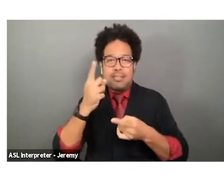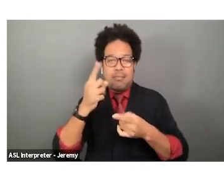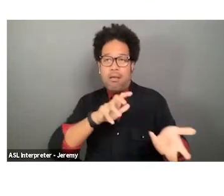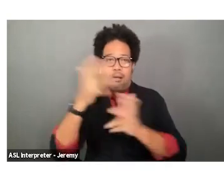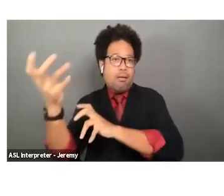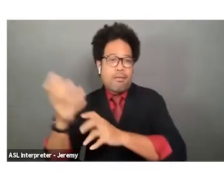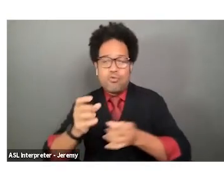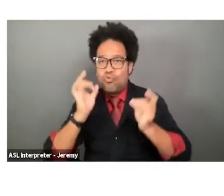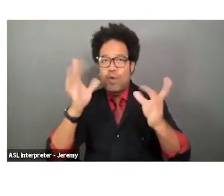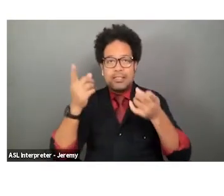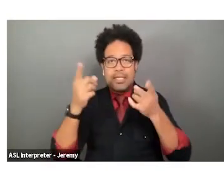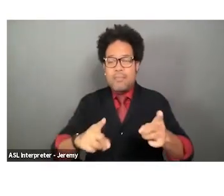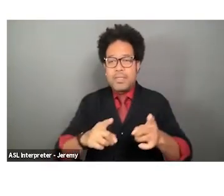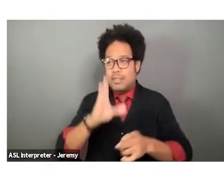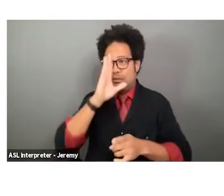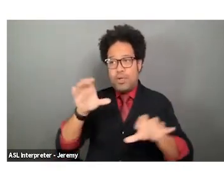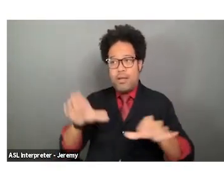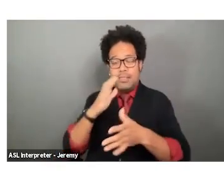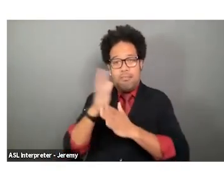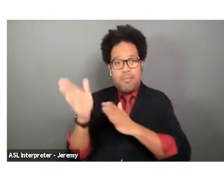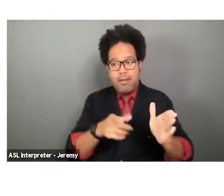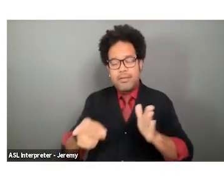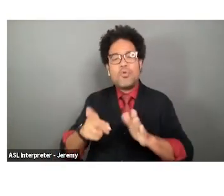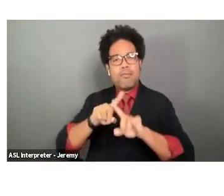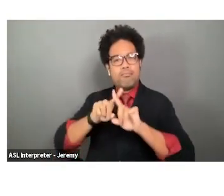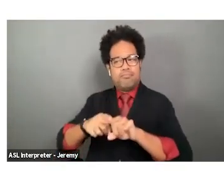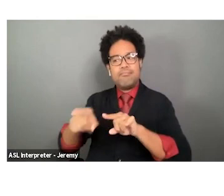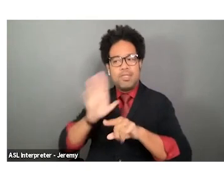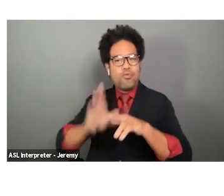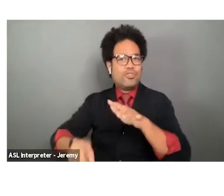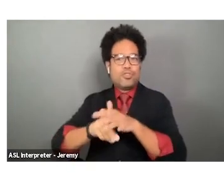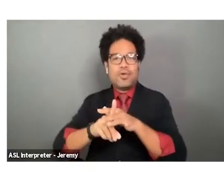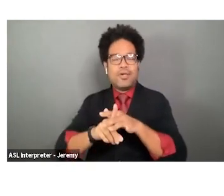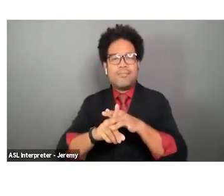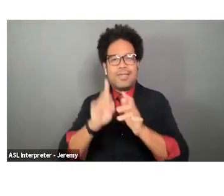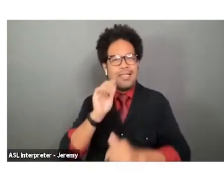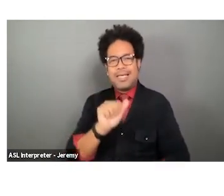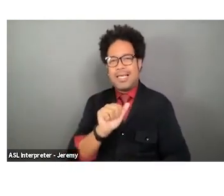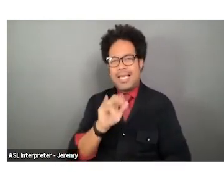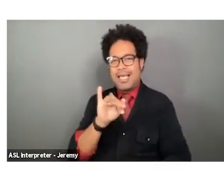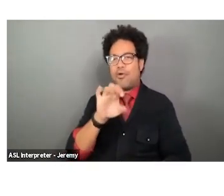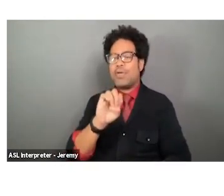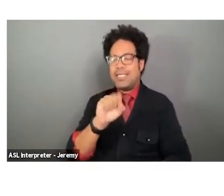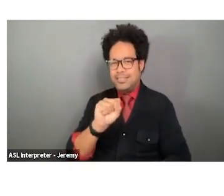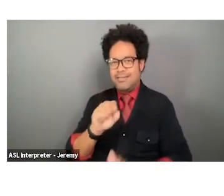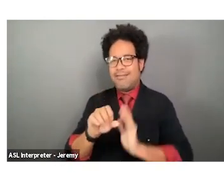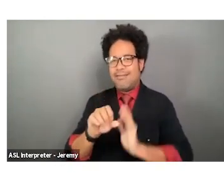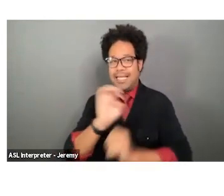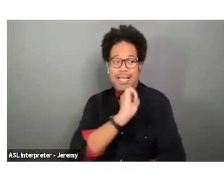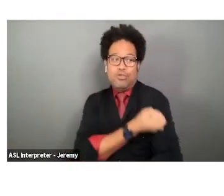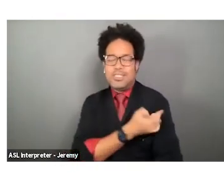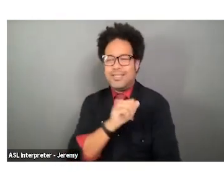there's a direct action being planned, you can count on them to be there. I would say it's Aries energy if anyone's into signs. Like, let me